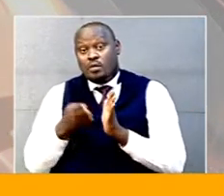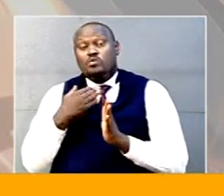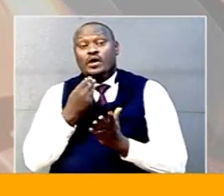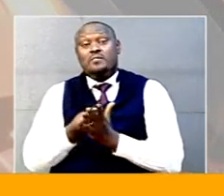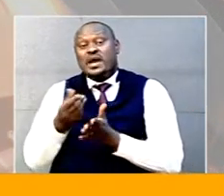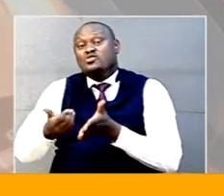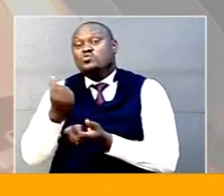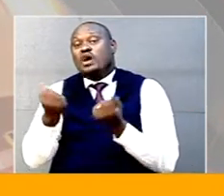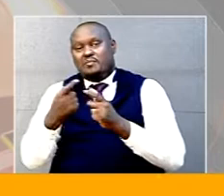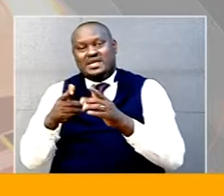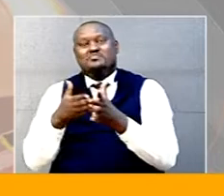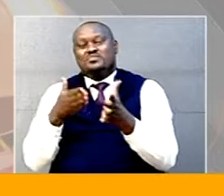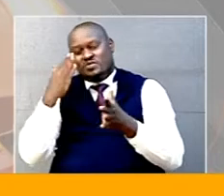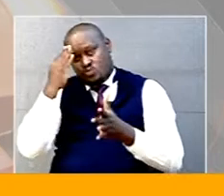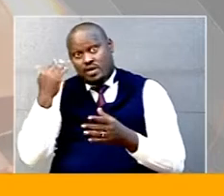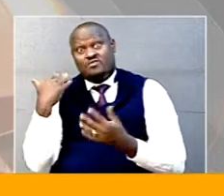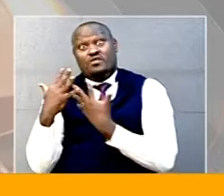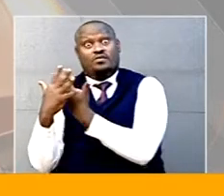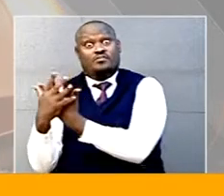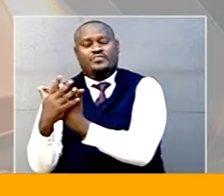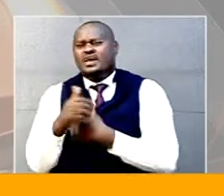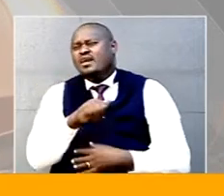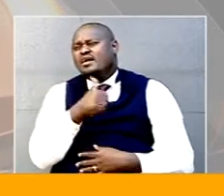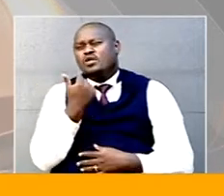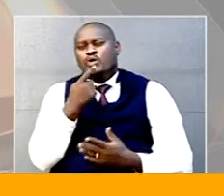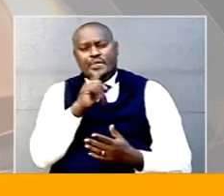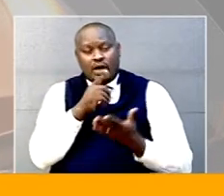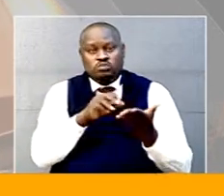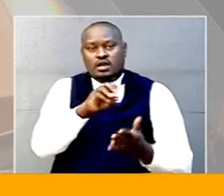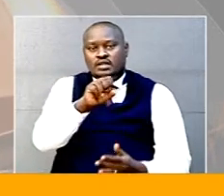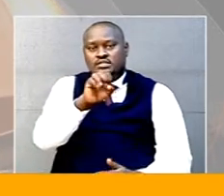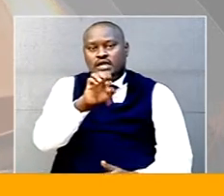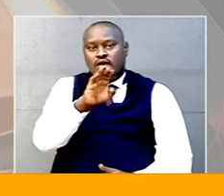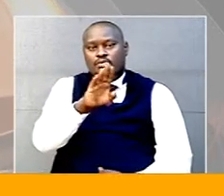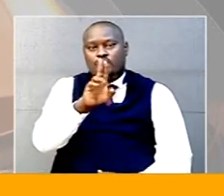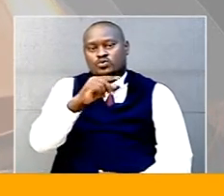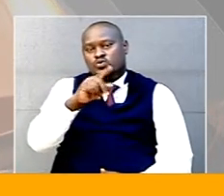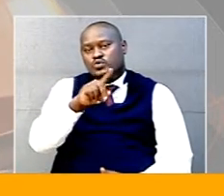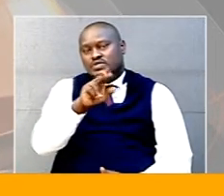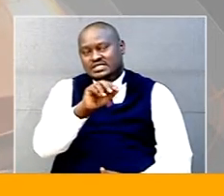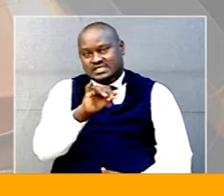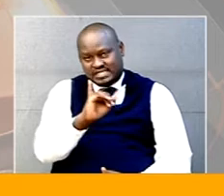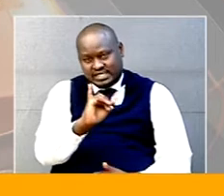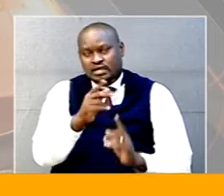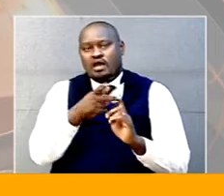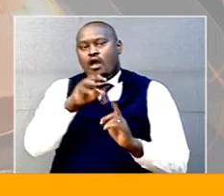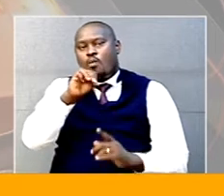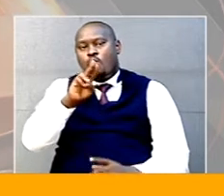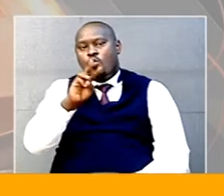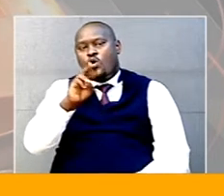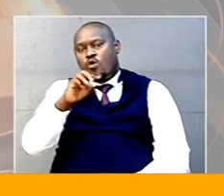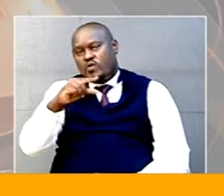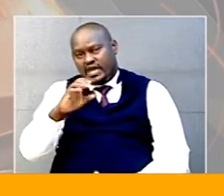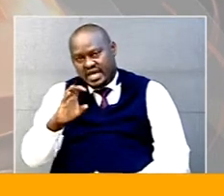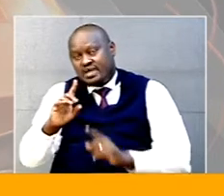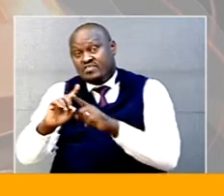arrest. Notable names to compete include Ronald Sebogozi, Susan Mwonge and Laila Mayanja, among other drivers.